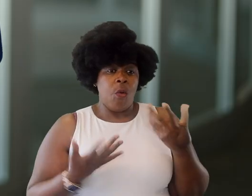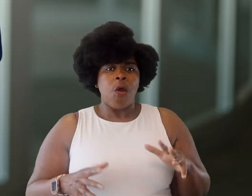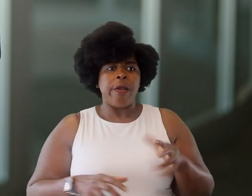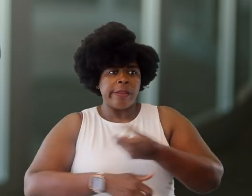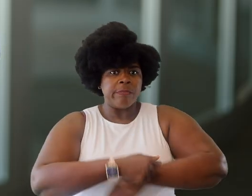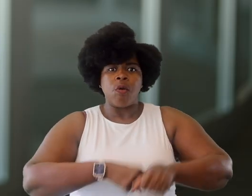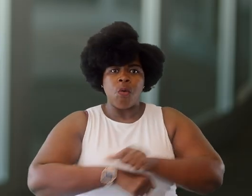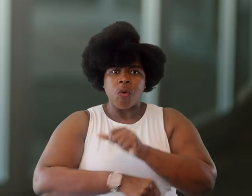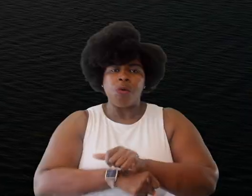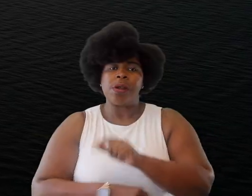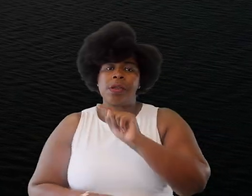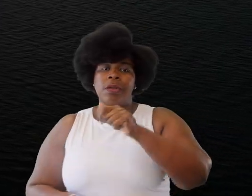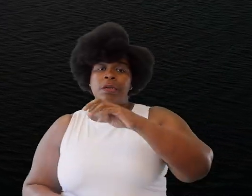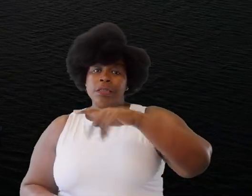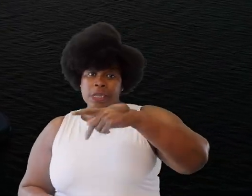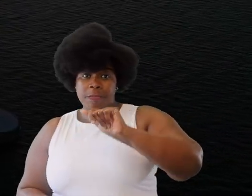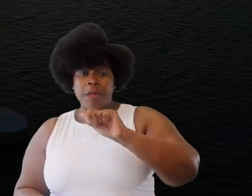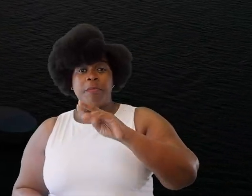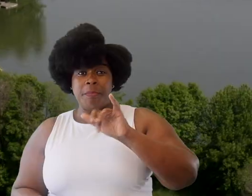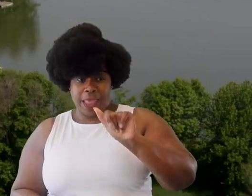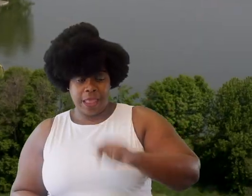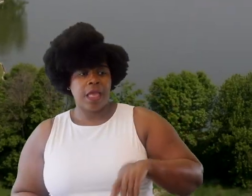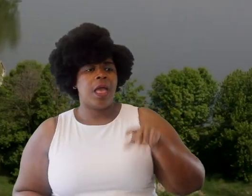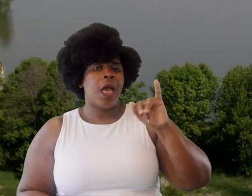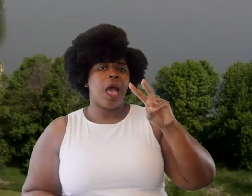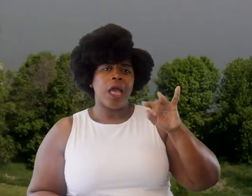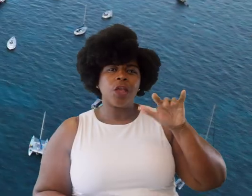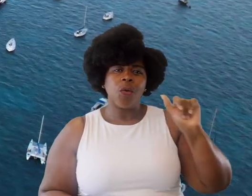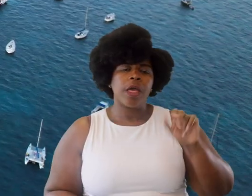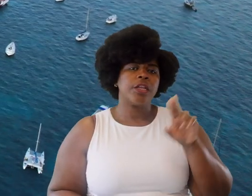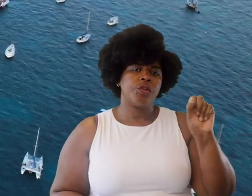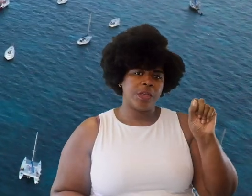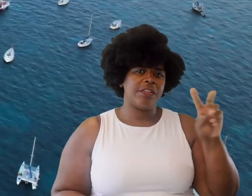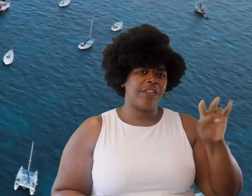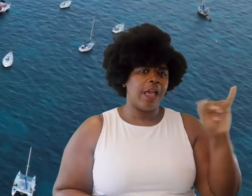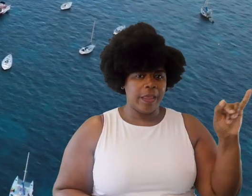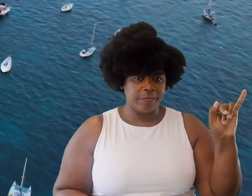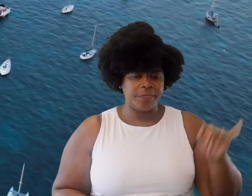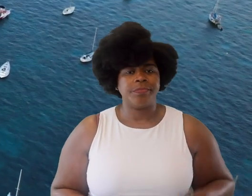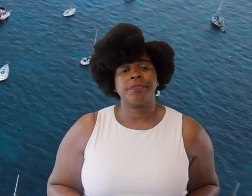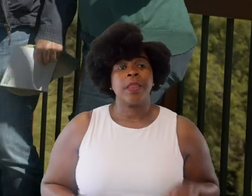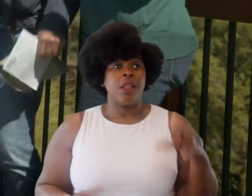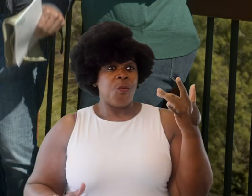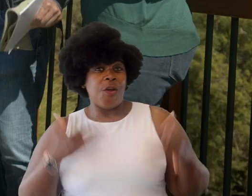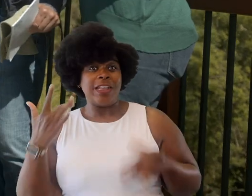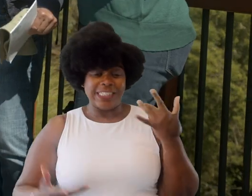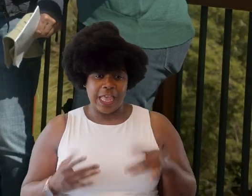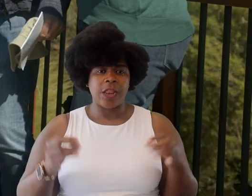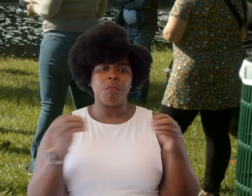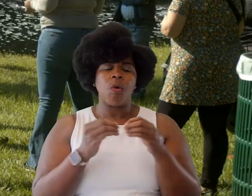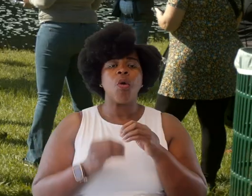We're already hard at work in Tampa Bay, Iowa, and the US Virgin Islands. And we're